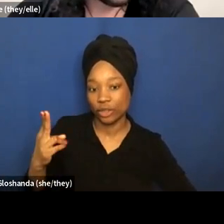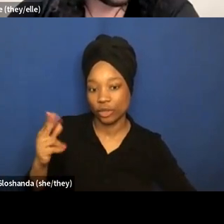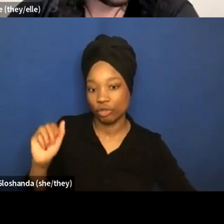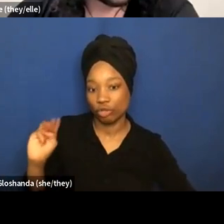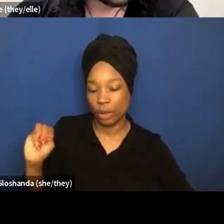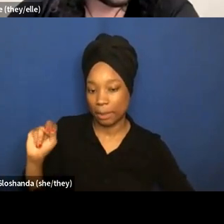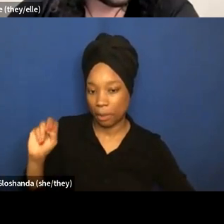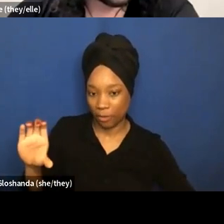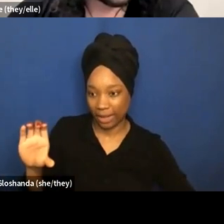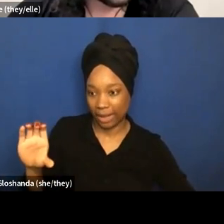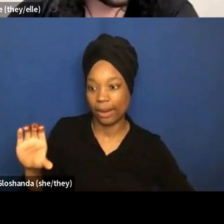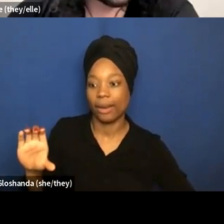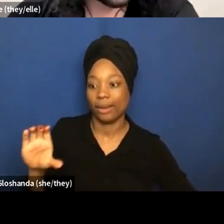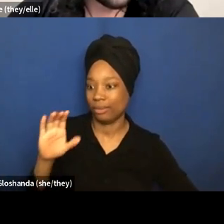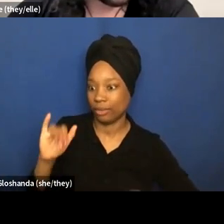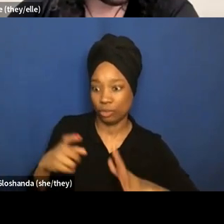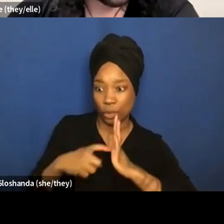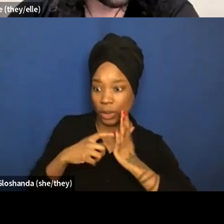takes is time.